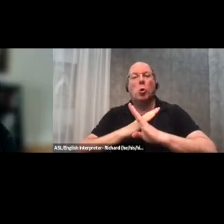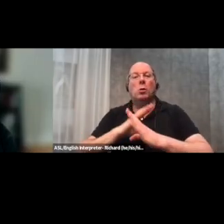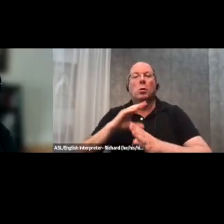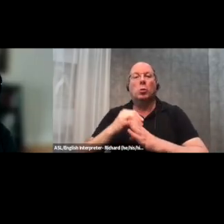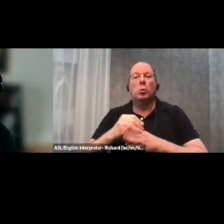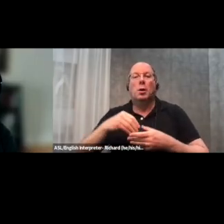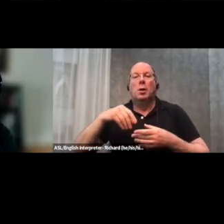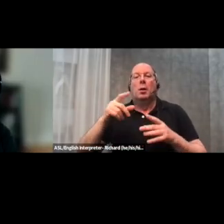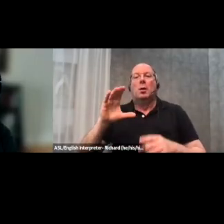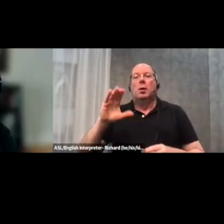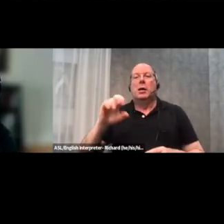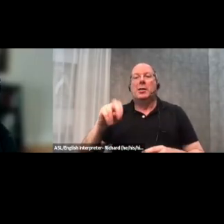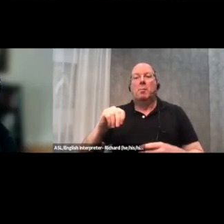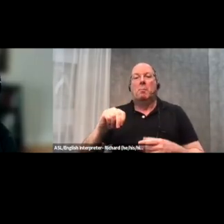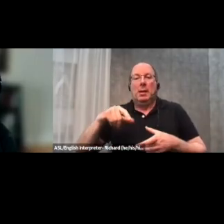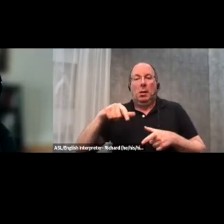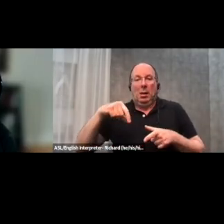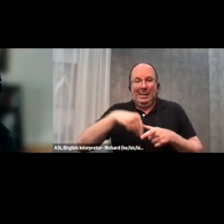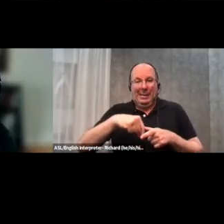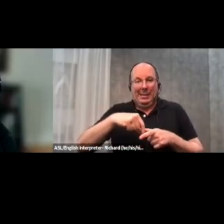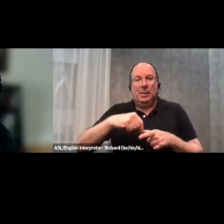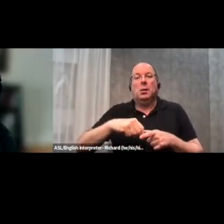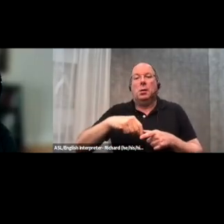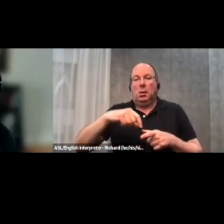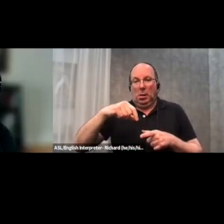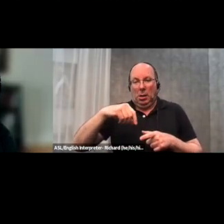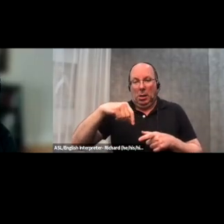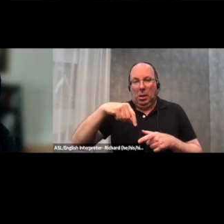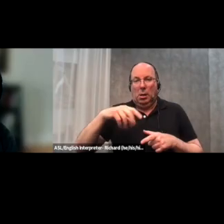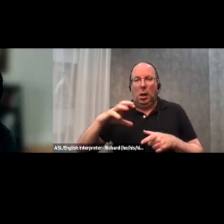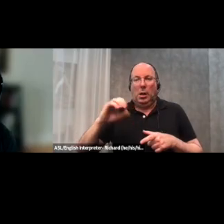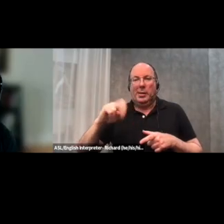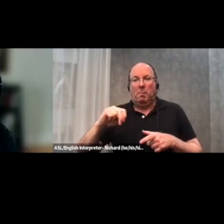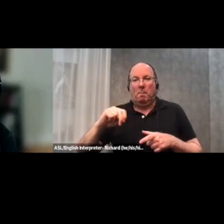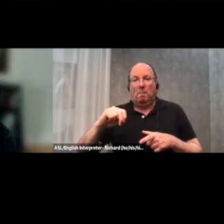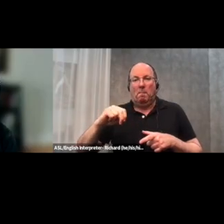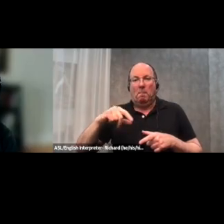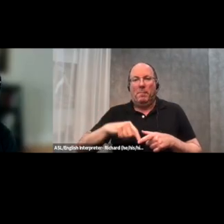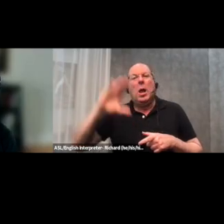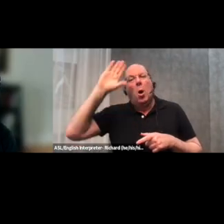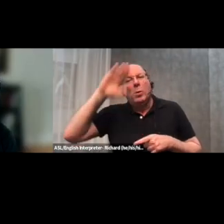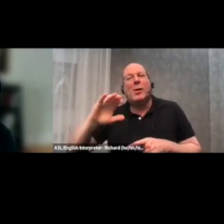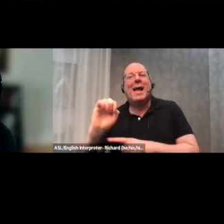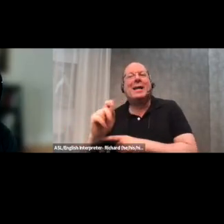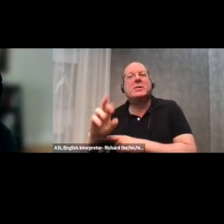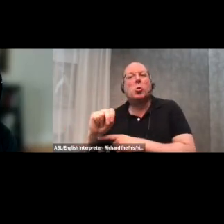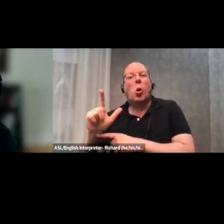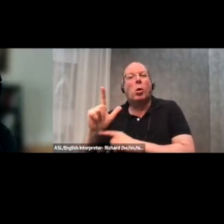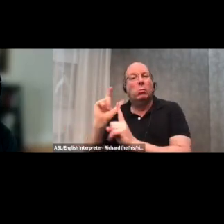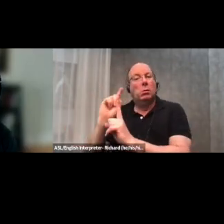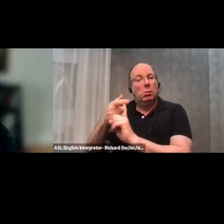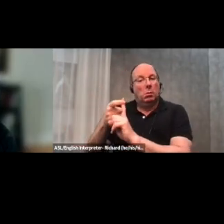include the internal and external condoms. We probably all have seen and know external